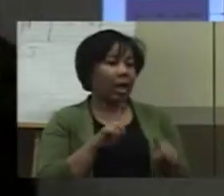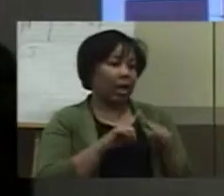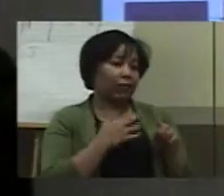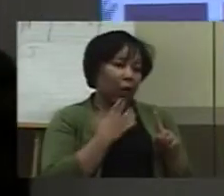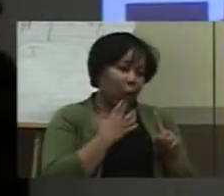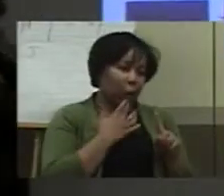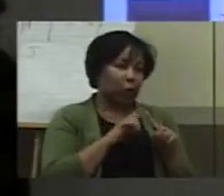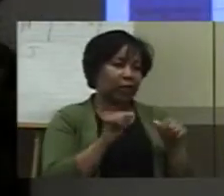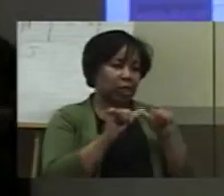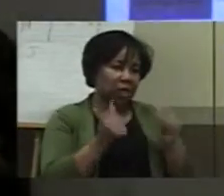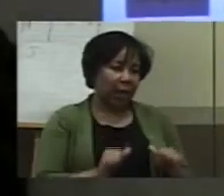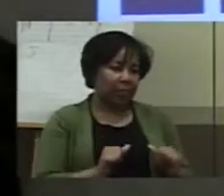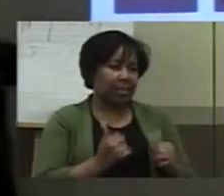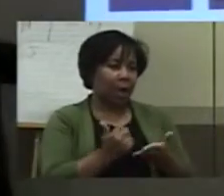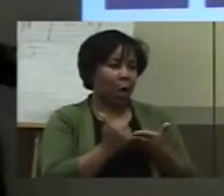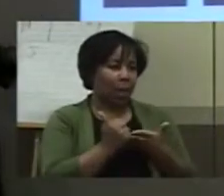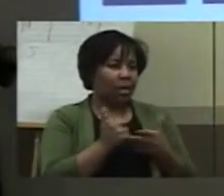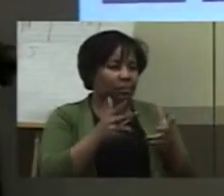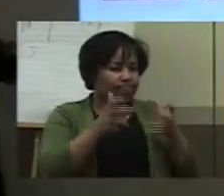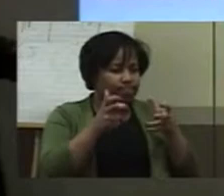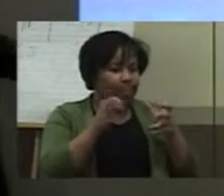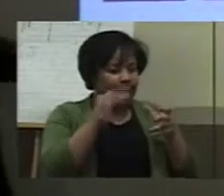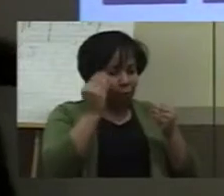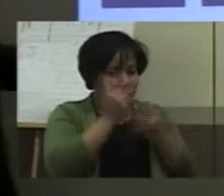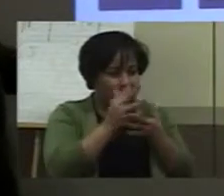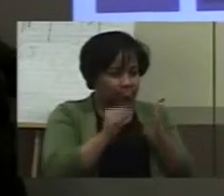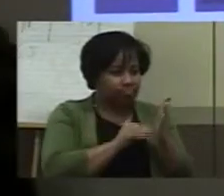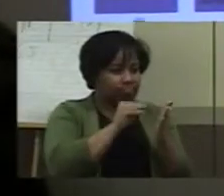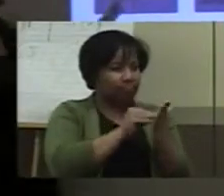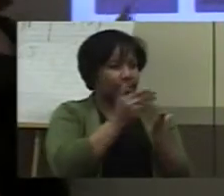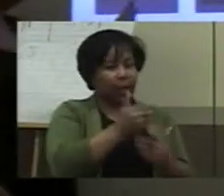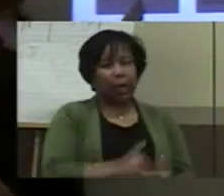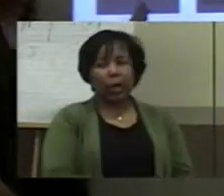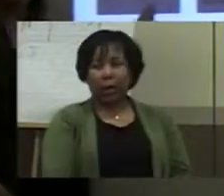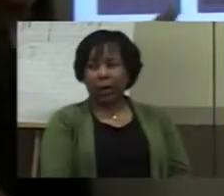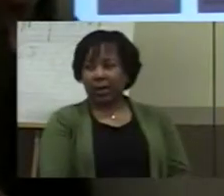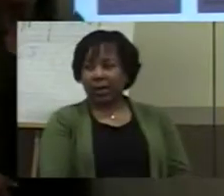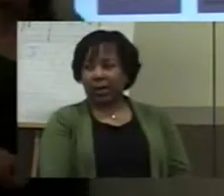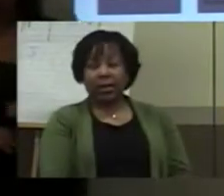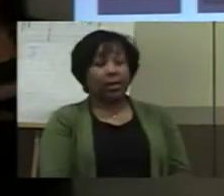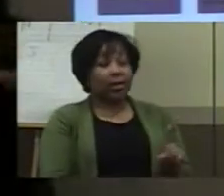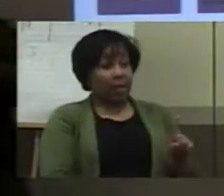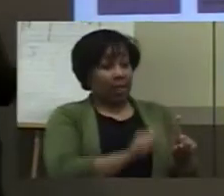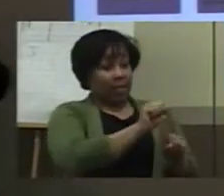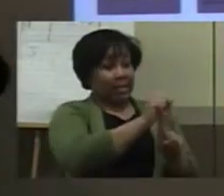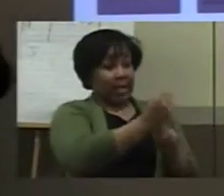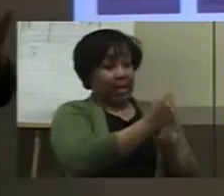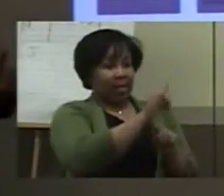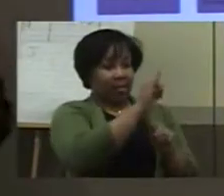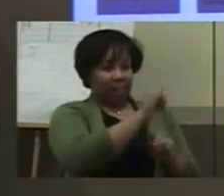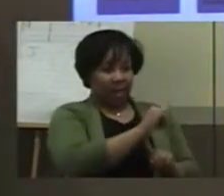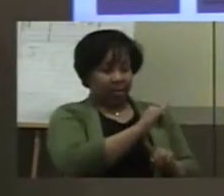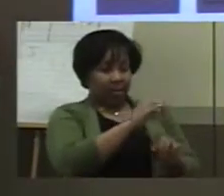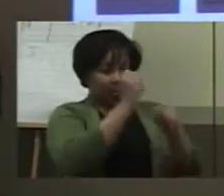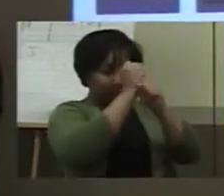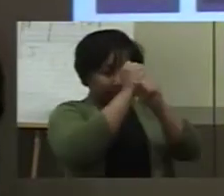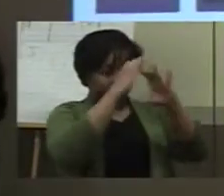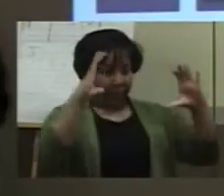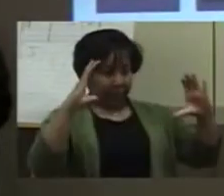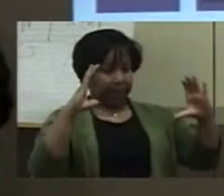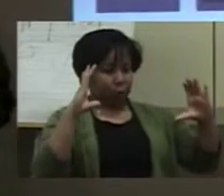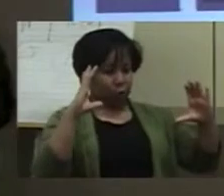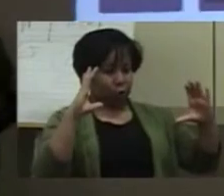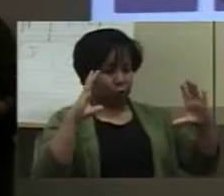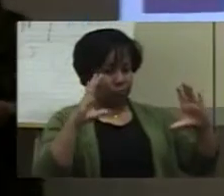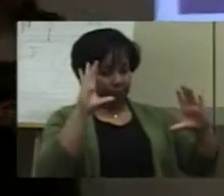colors. Helps us get the information in there. Okay? Got your setting event. This is the big picture.